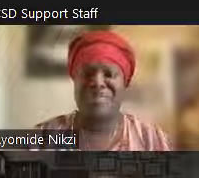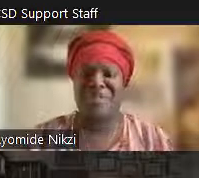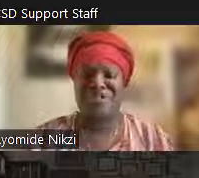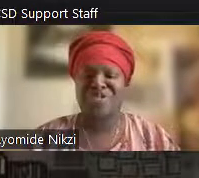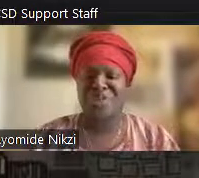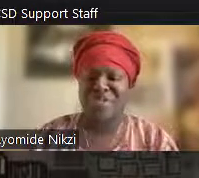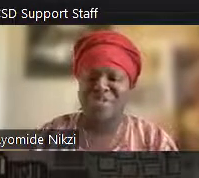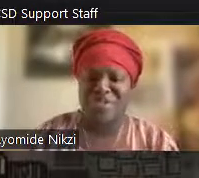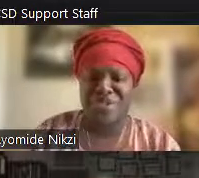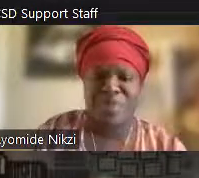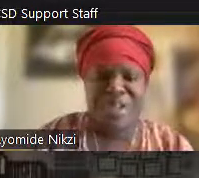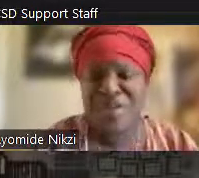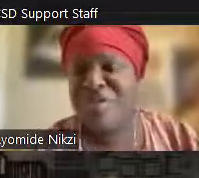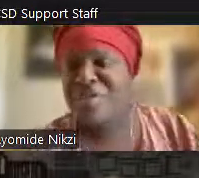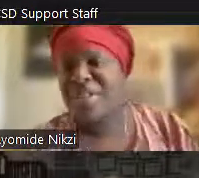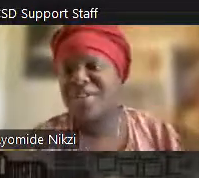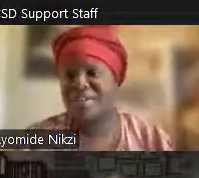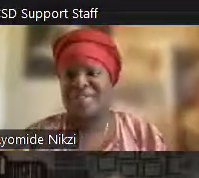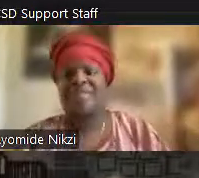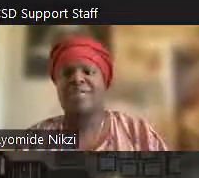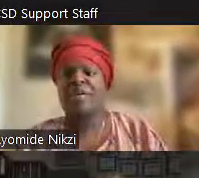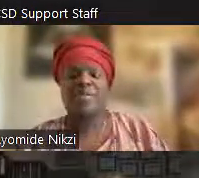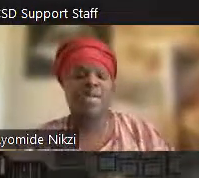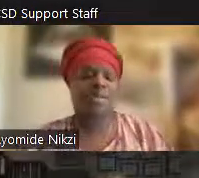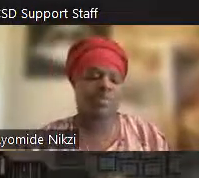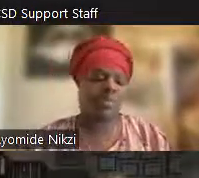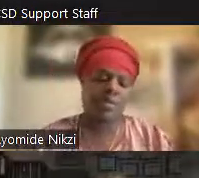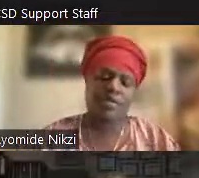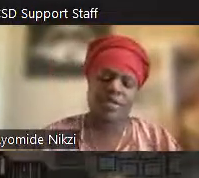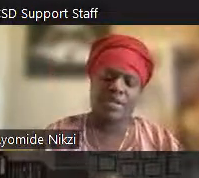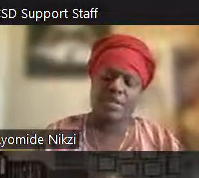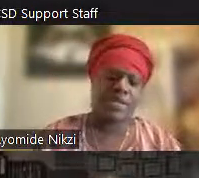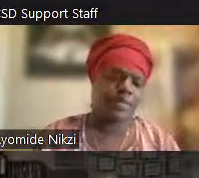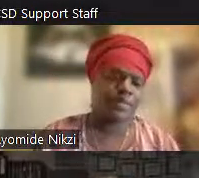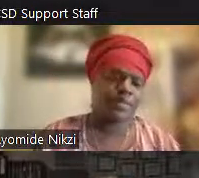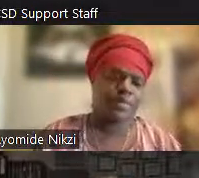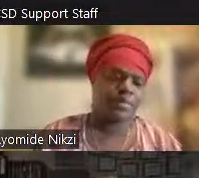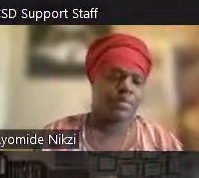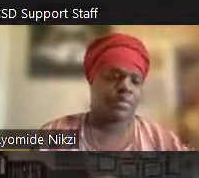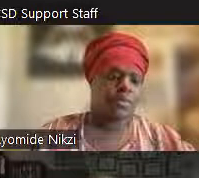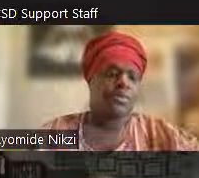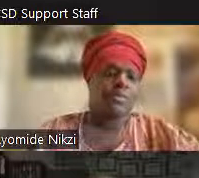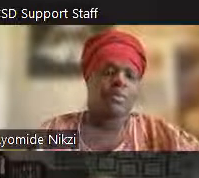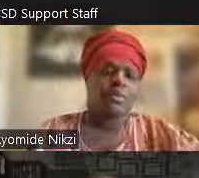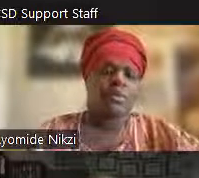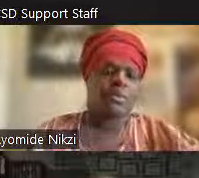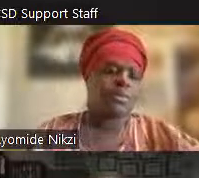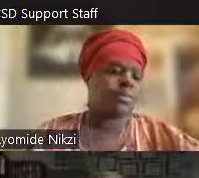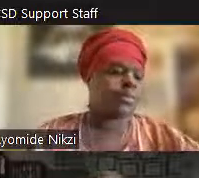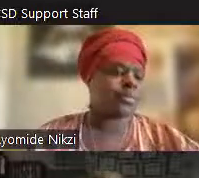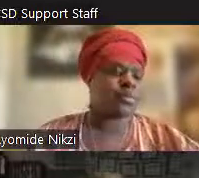And Dr. Moses, would you mind introducing our meeting this evening?